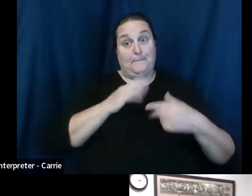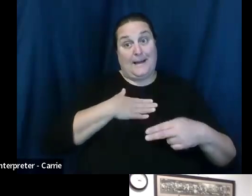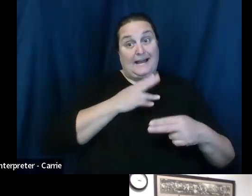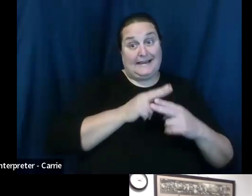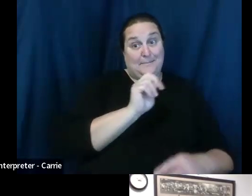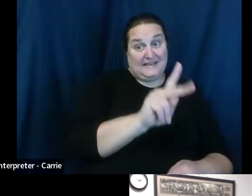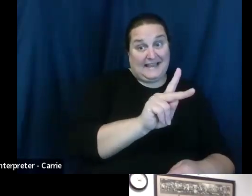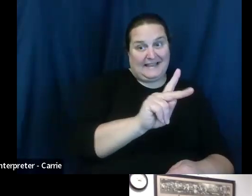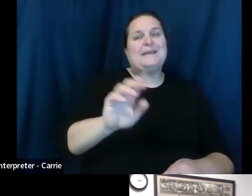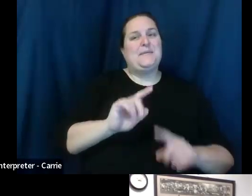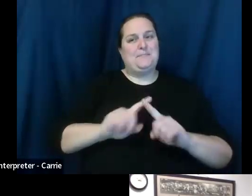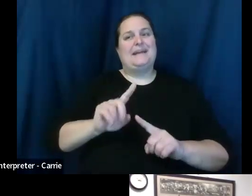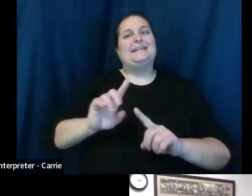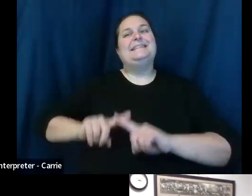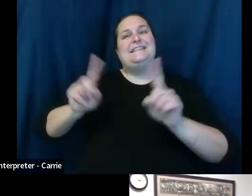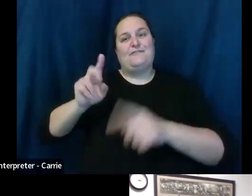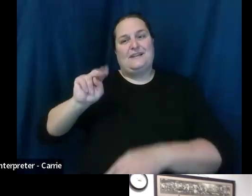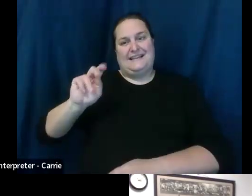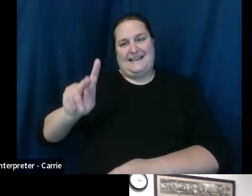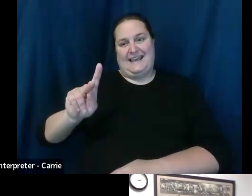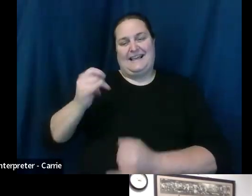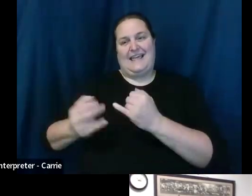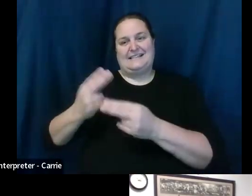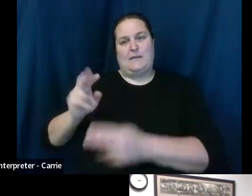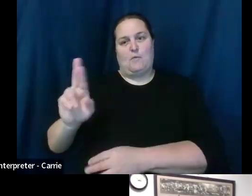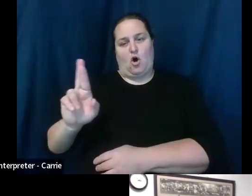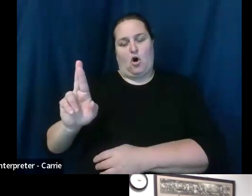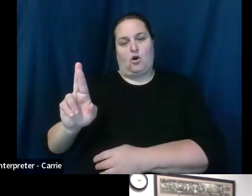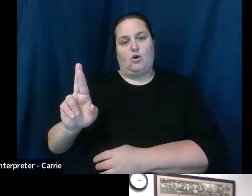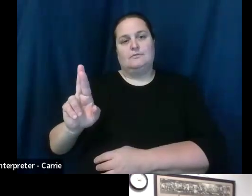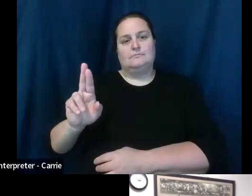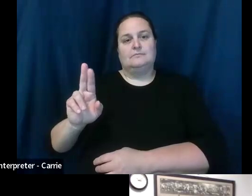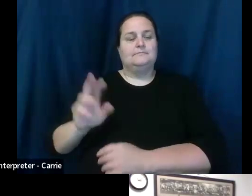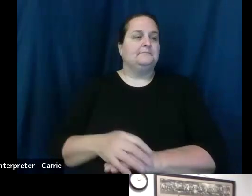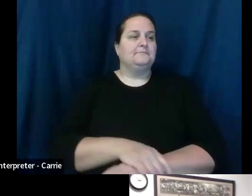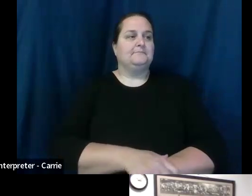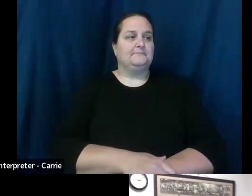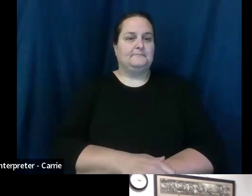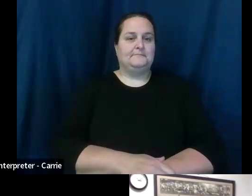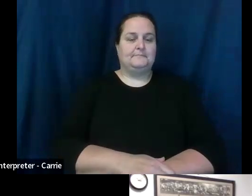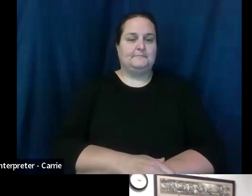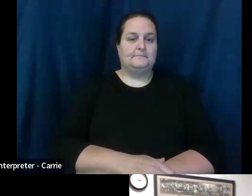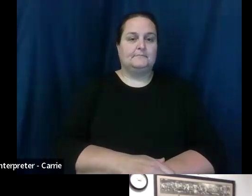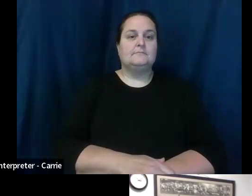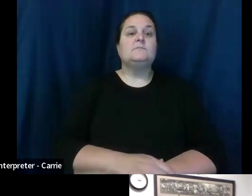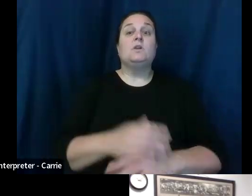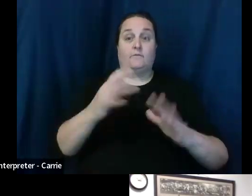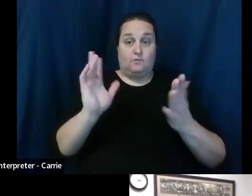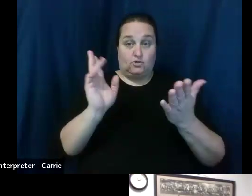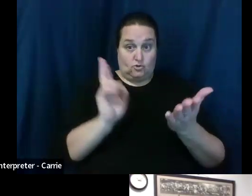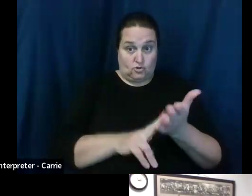confusing, but he's pretty great. So, all right. So now that we have logged into the